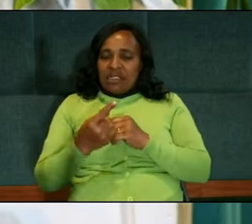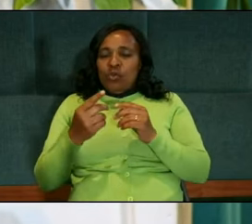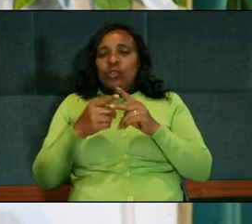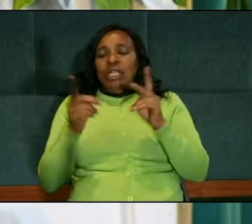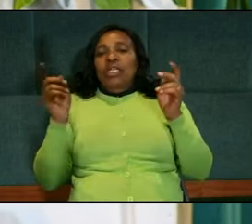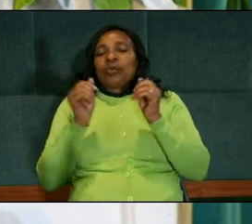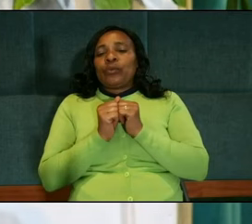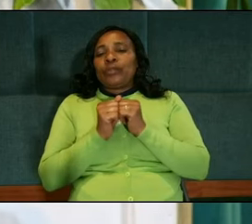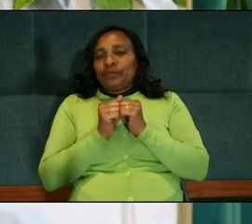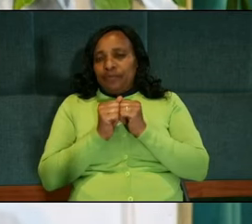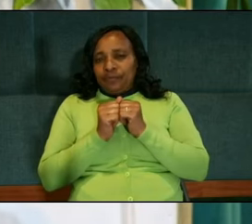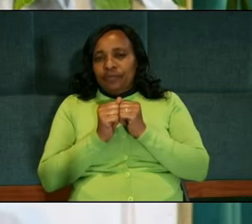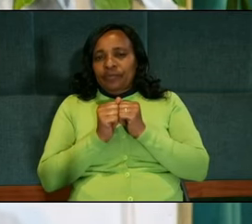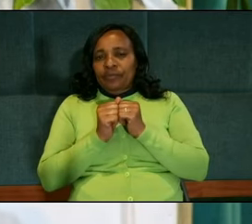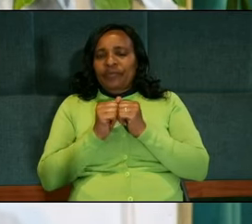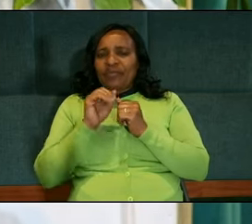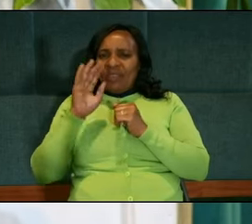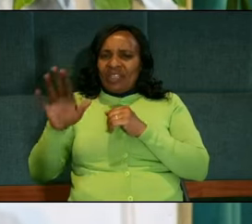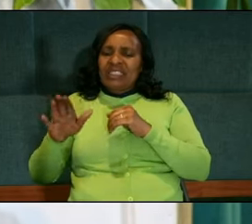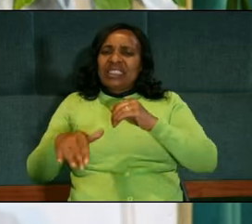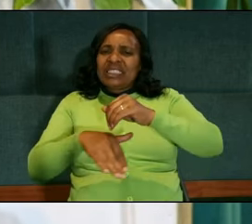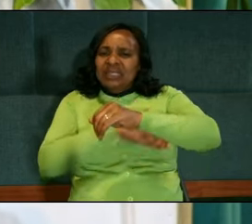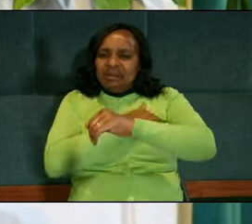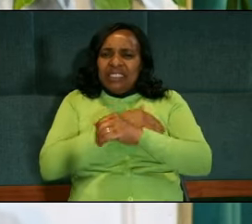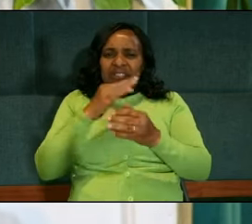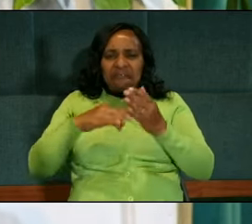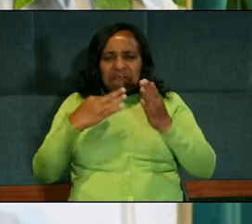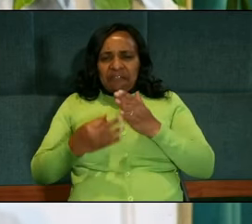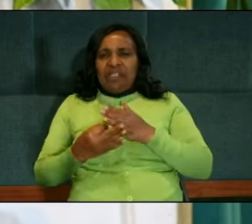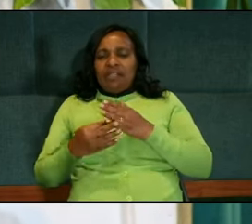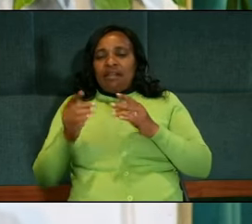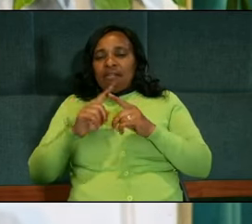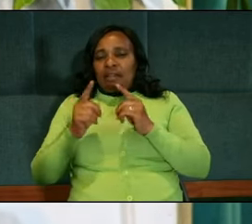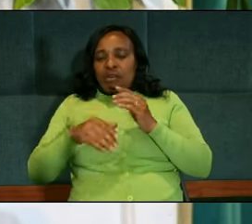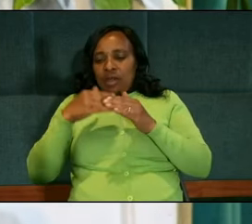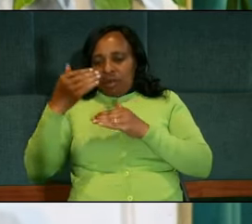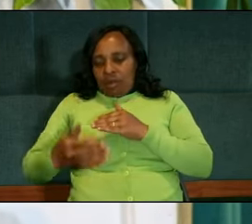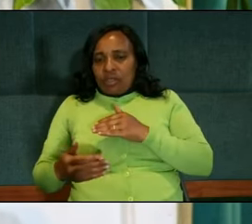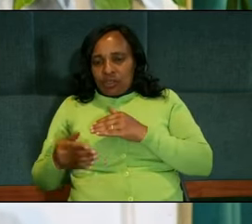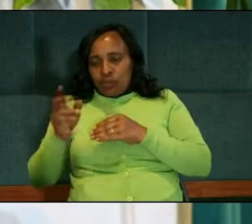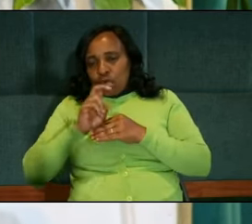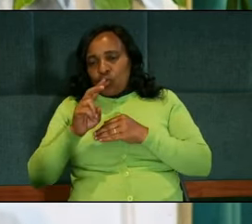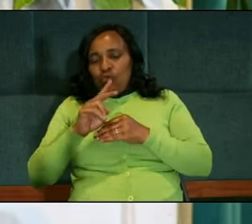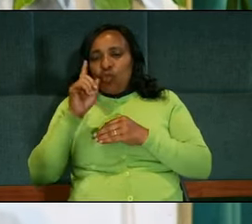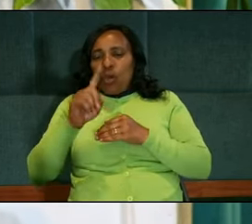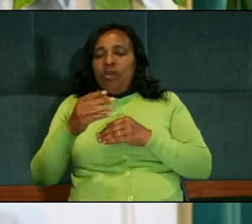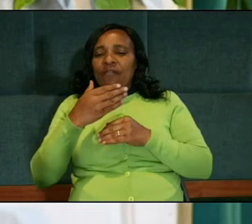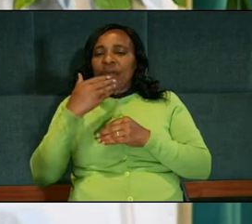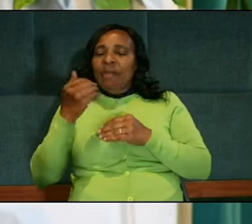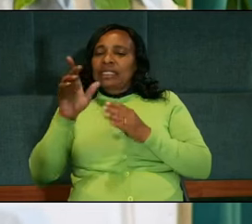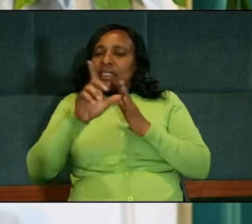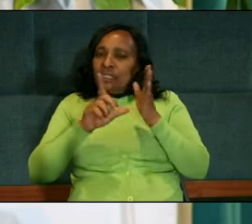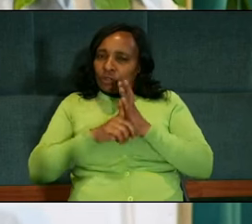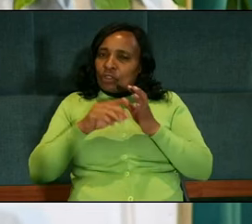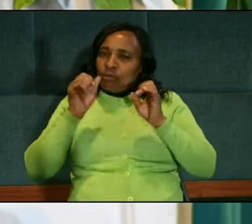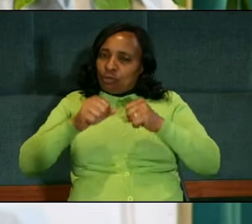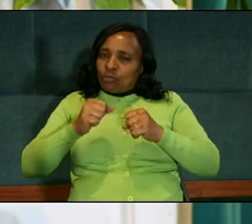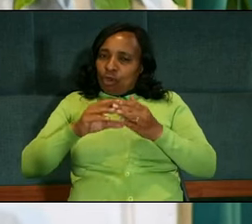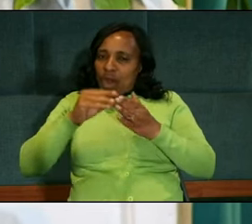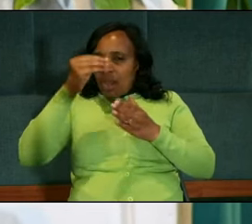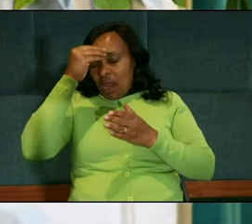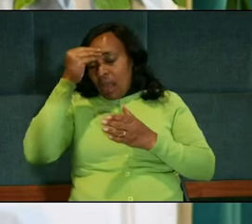with his chiefest failure. Then next, we look at one of the best lessons that we can actually